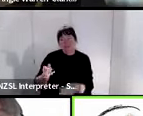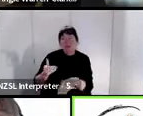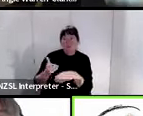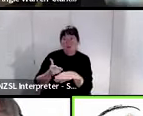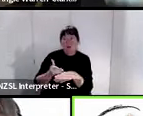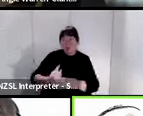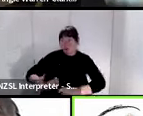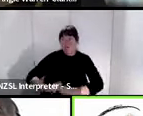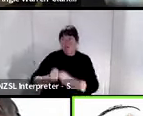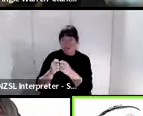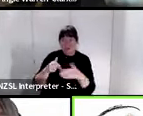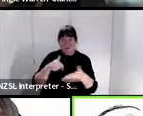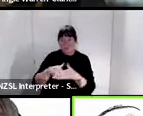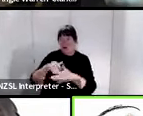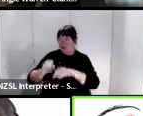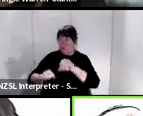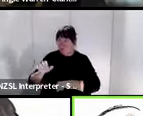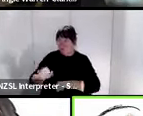wanted to add?